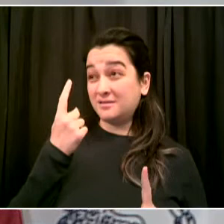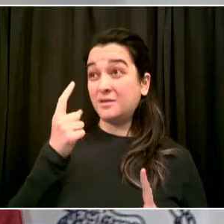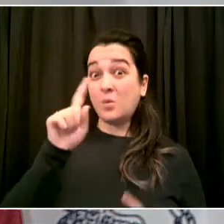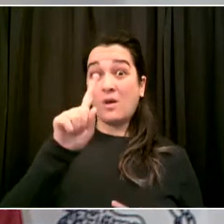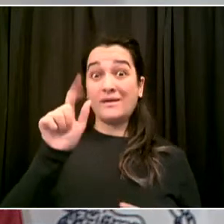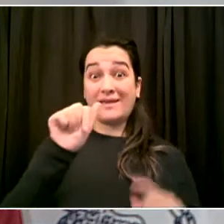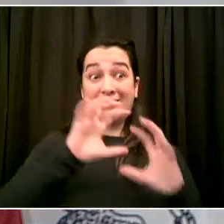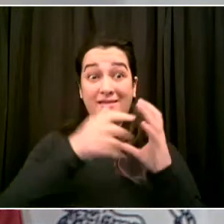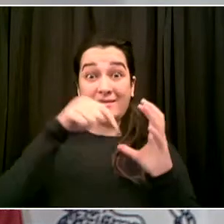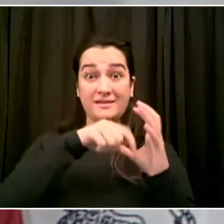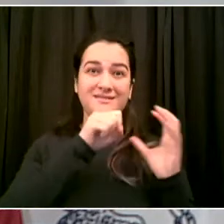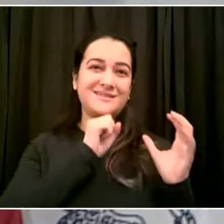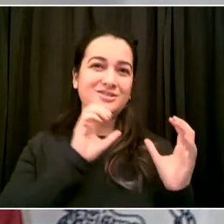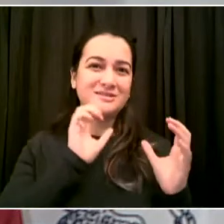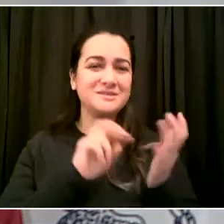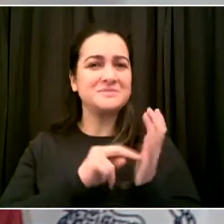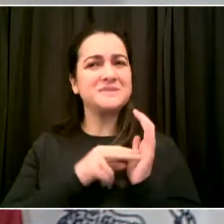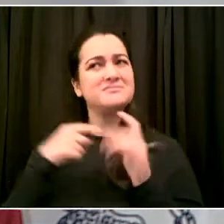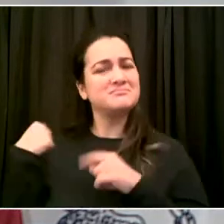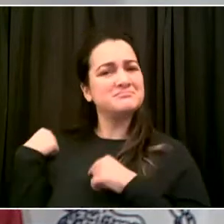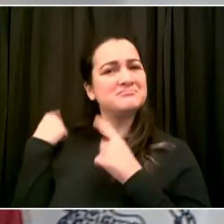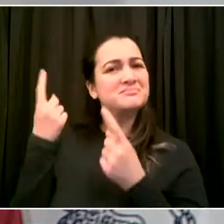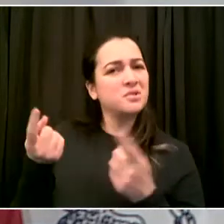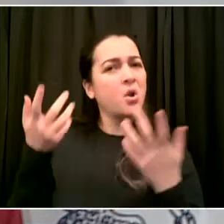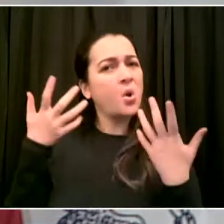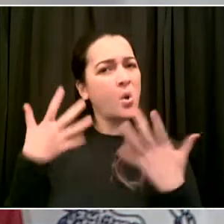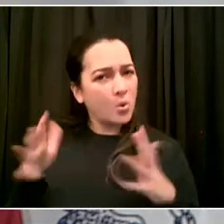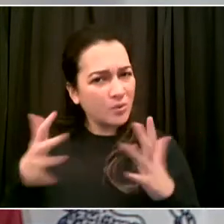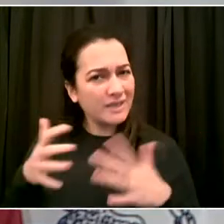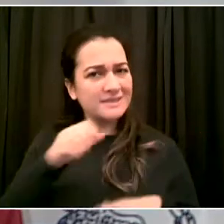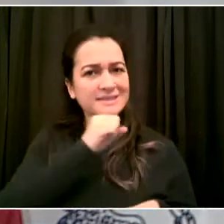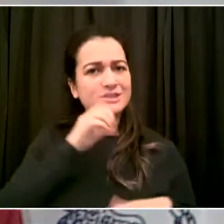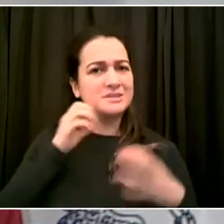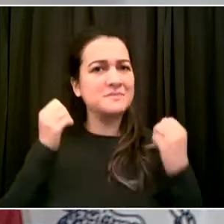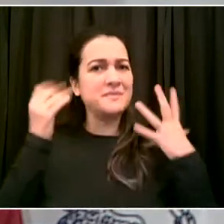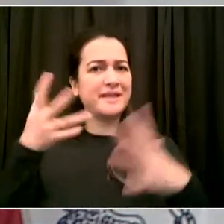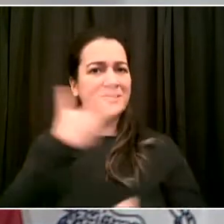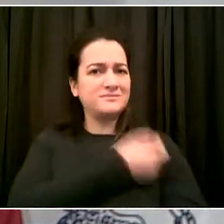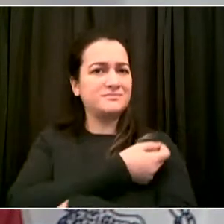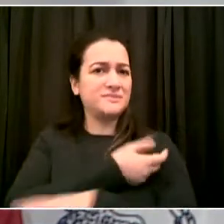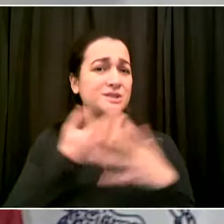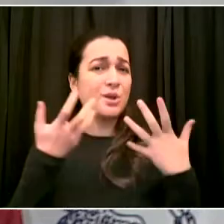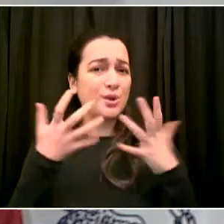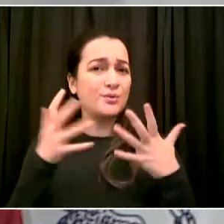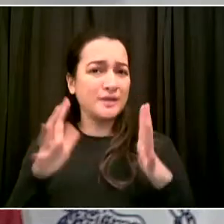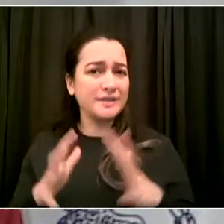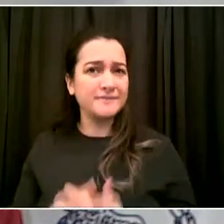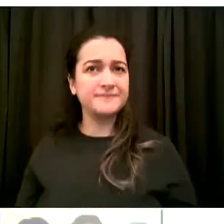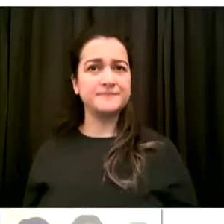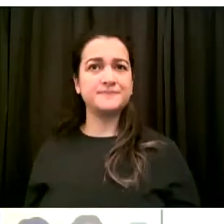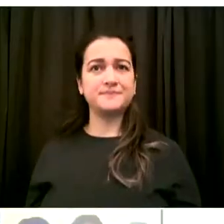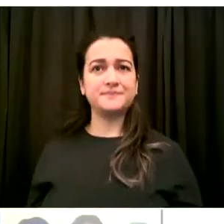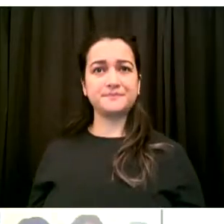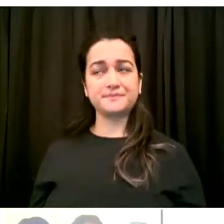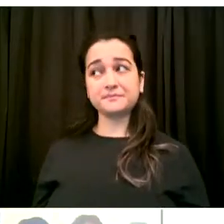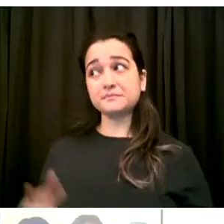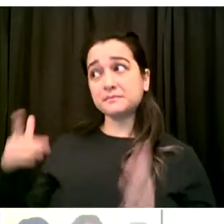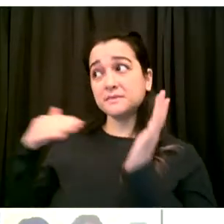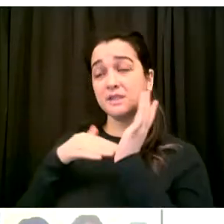people on the spot, but with an appointment process. Dr. Choksi, you want to speak to that? Yes, sir. Thank you very